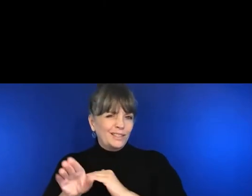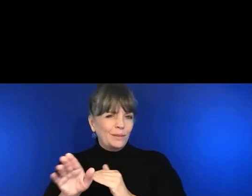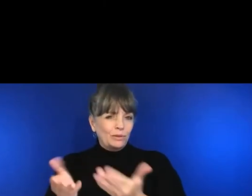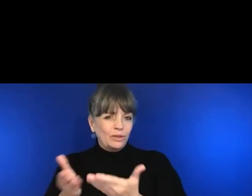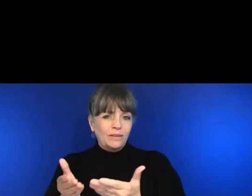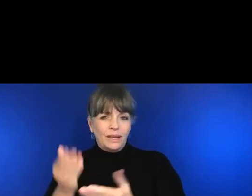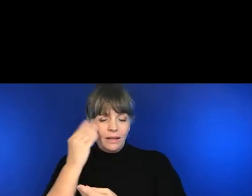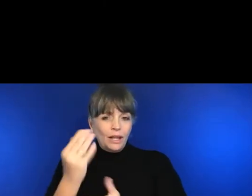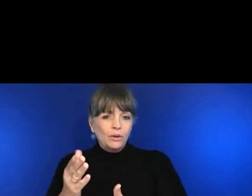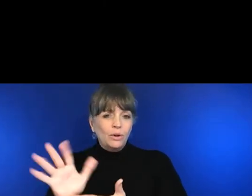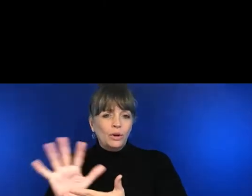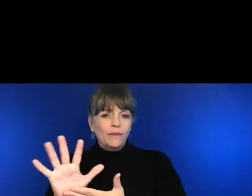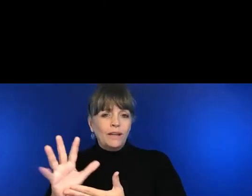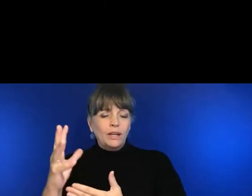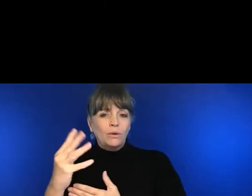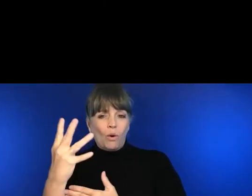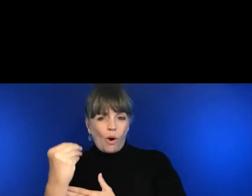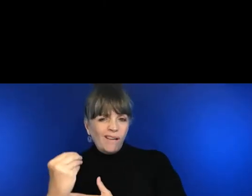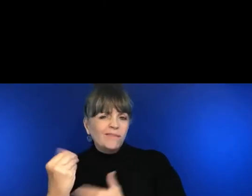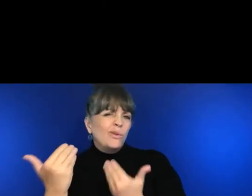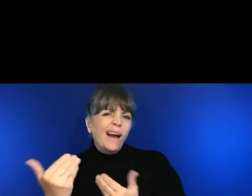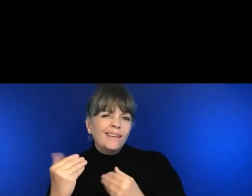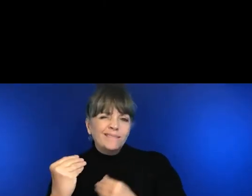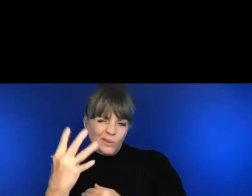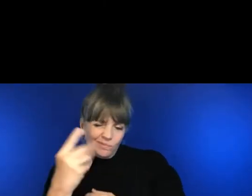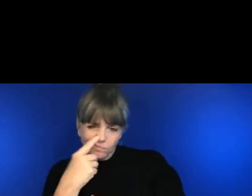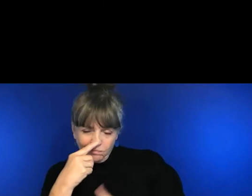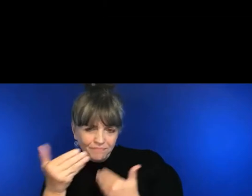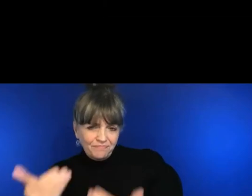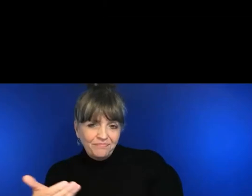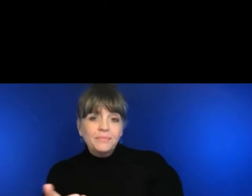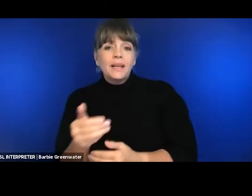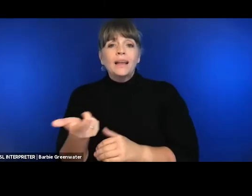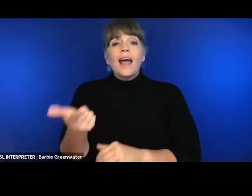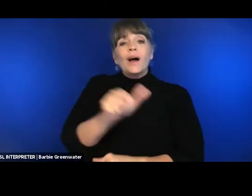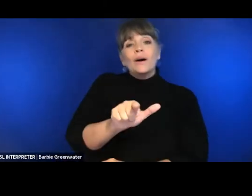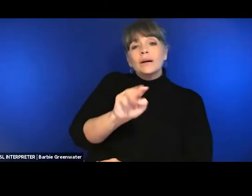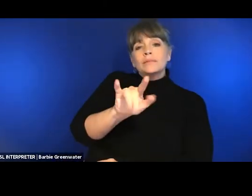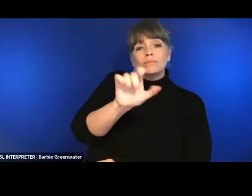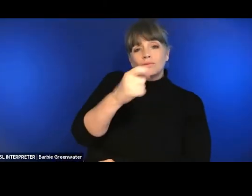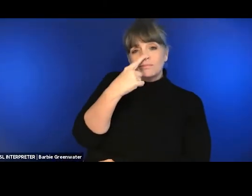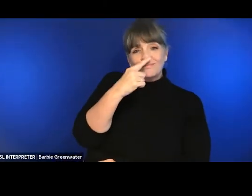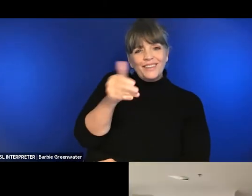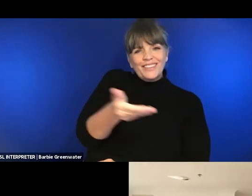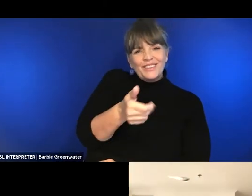your video is off and you can keep it on, Tom. In the meantime, let me invite Michelle to introduce